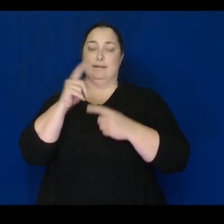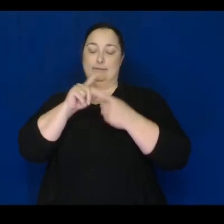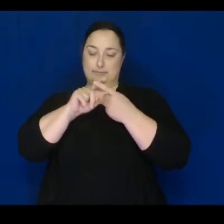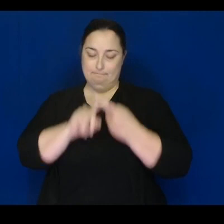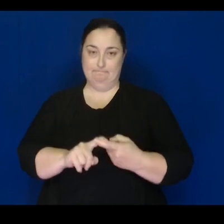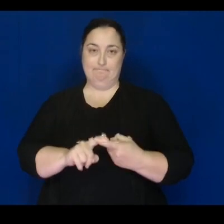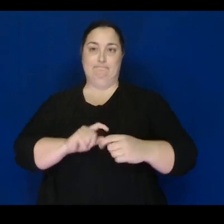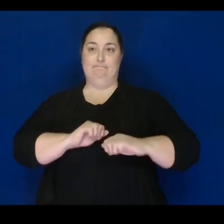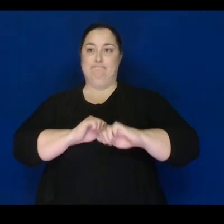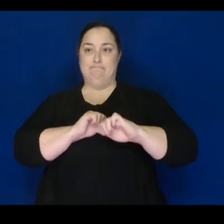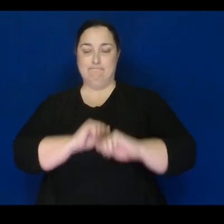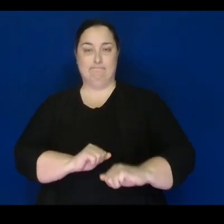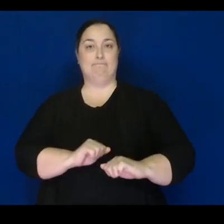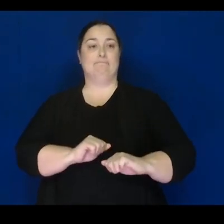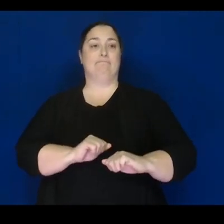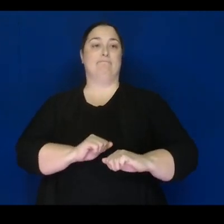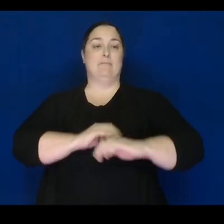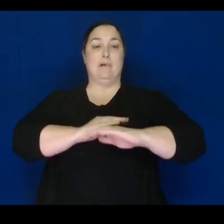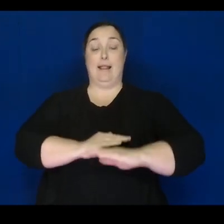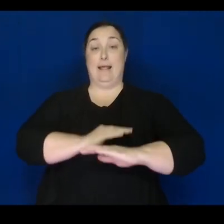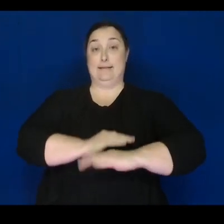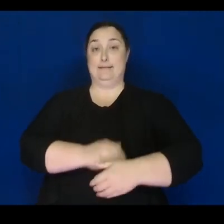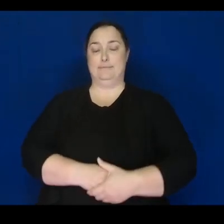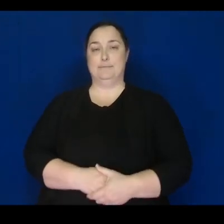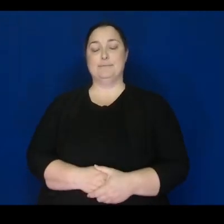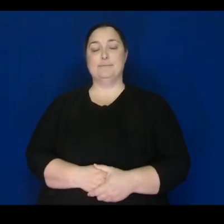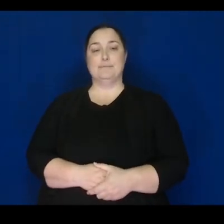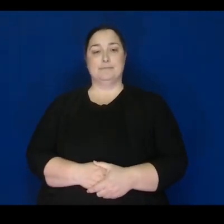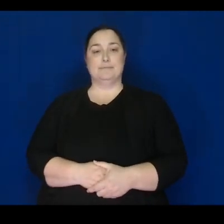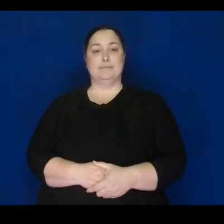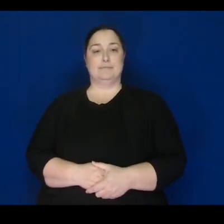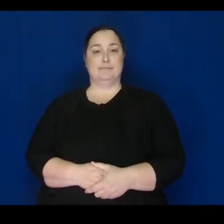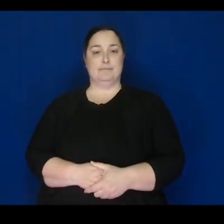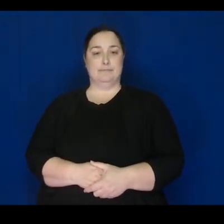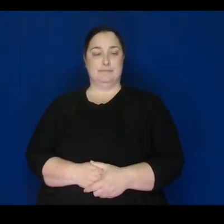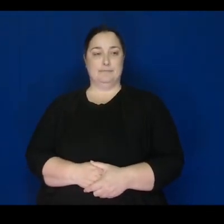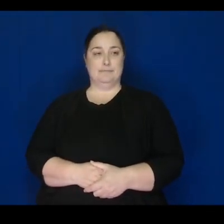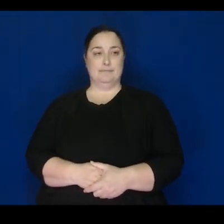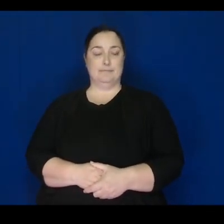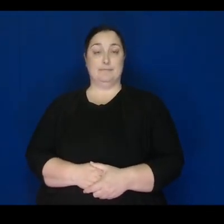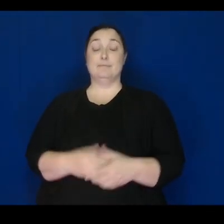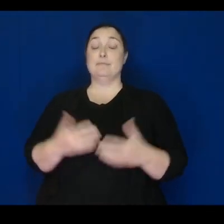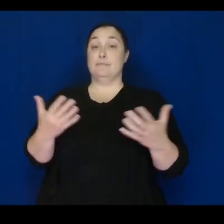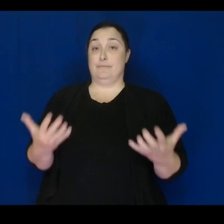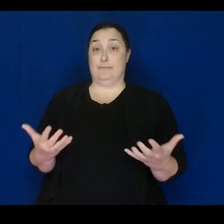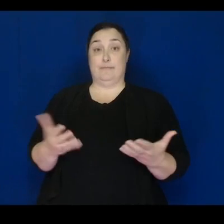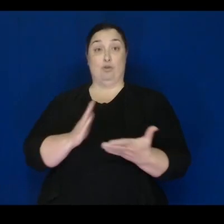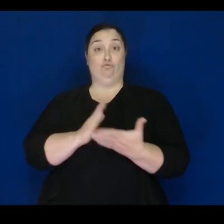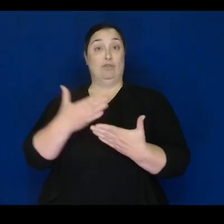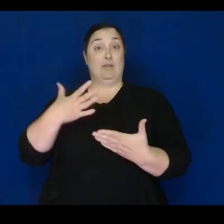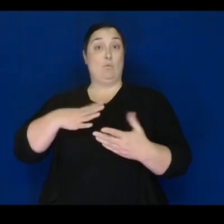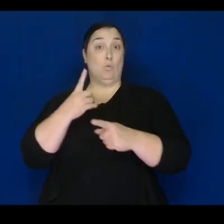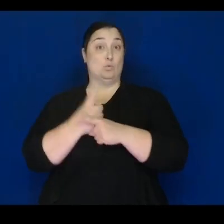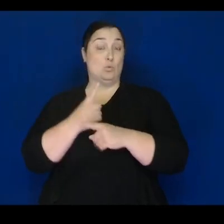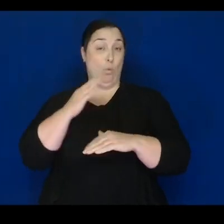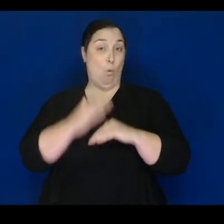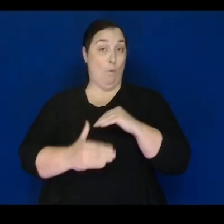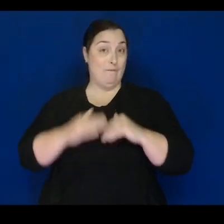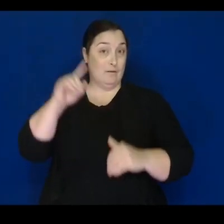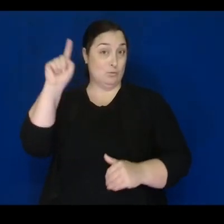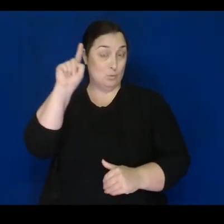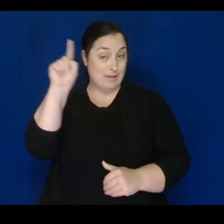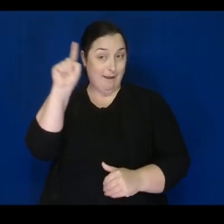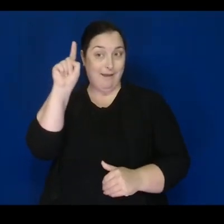and Nambri lands. And so what I'd really love to talk to you all about today